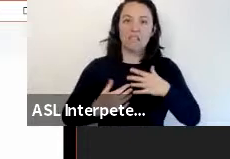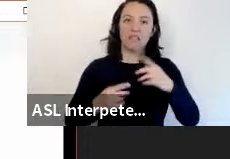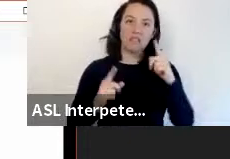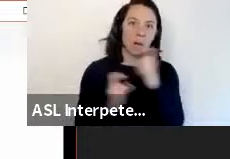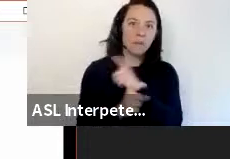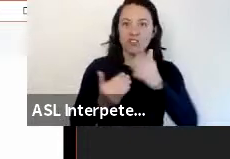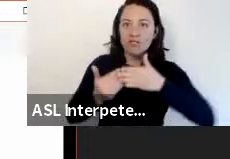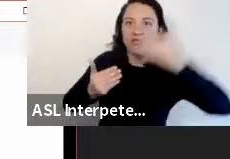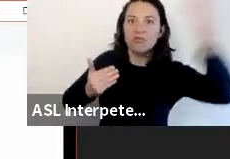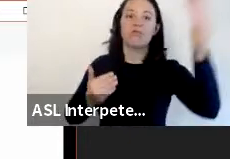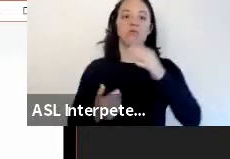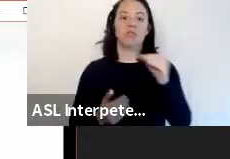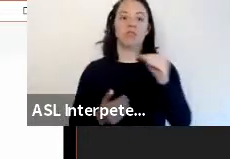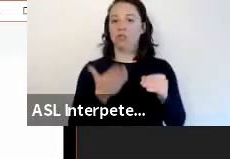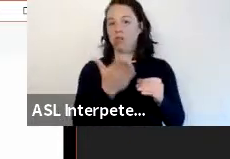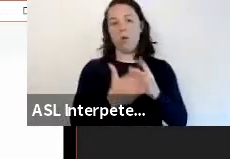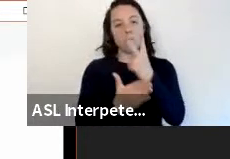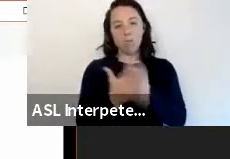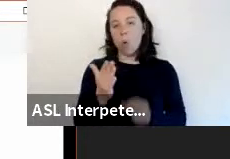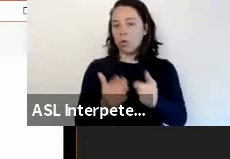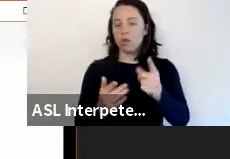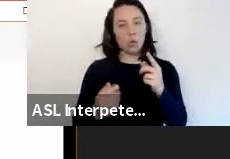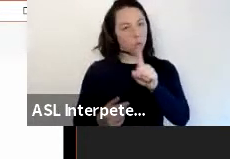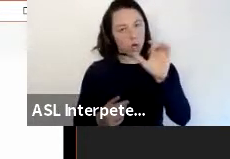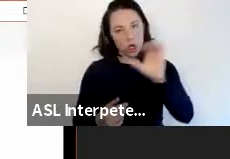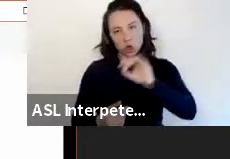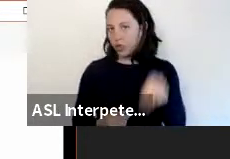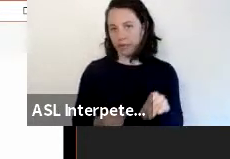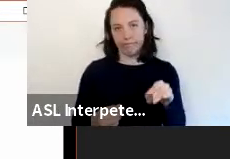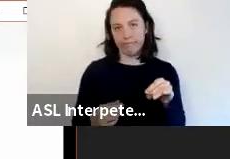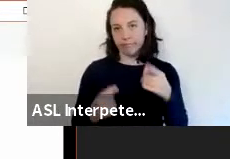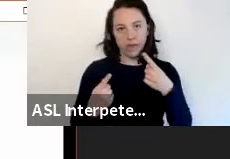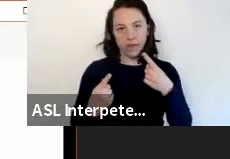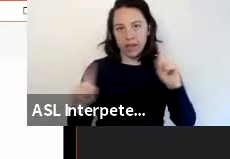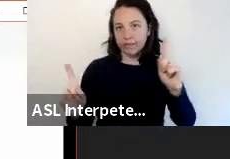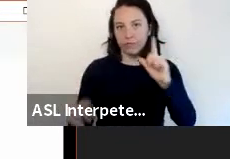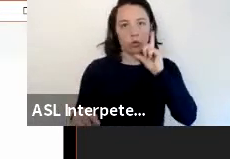in that regard. Next slide, please.